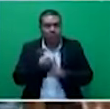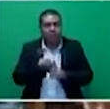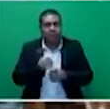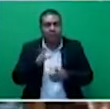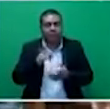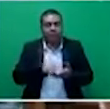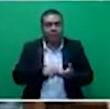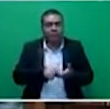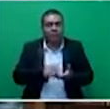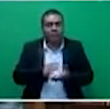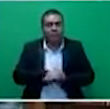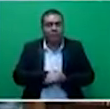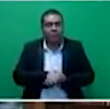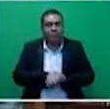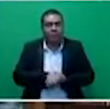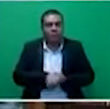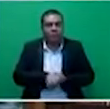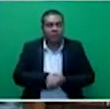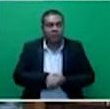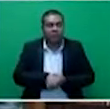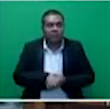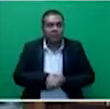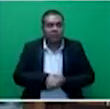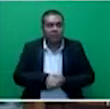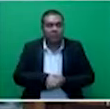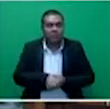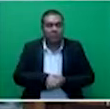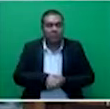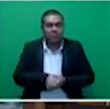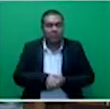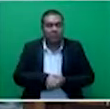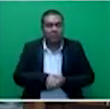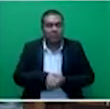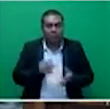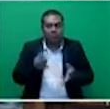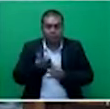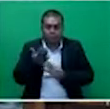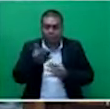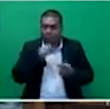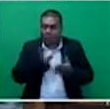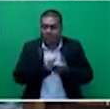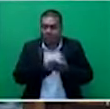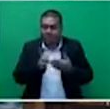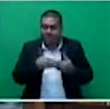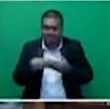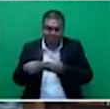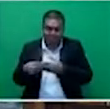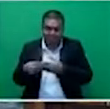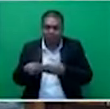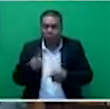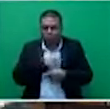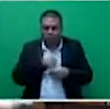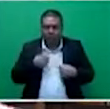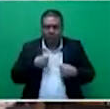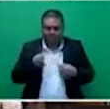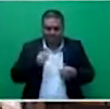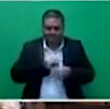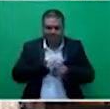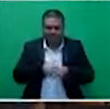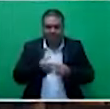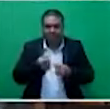would have skyrocketed, and our reputation internationally would have been tarnished. Through our decisive leadership and various hard measures, we have come out of the